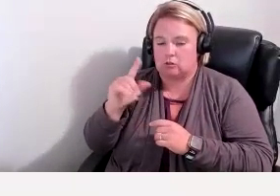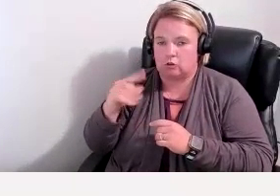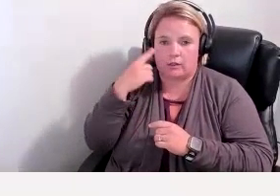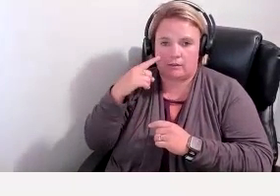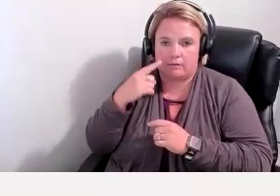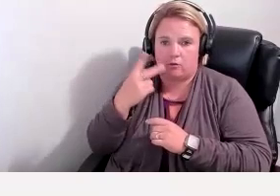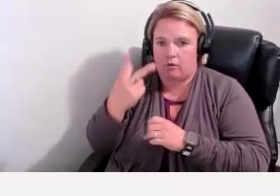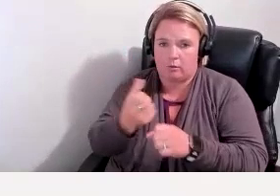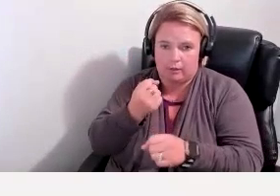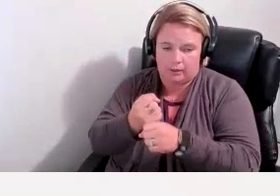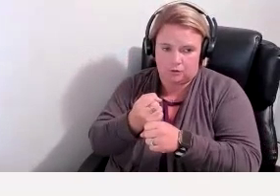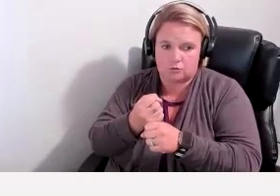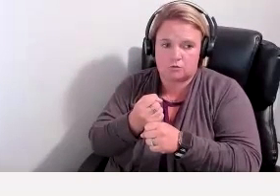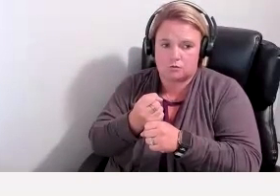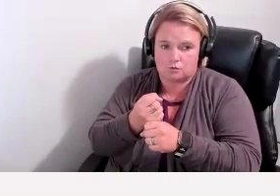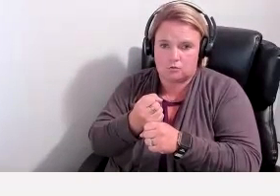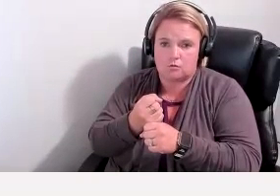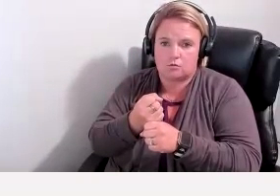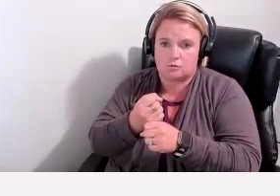for 3 years.